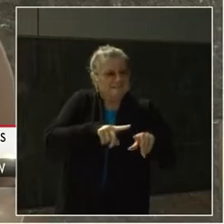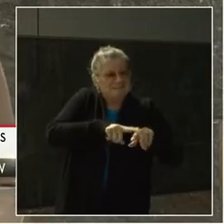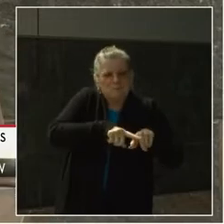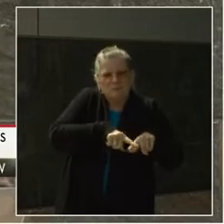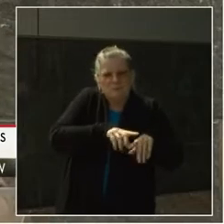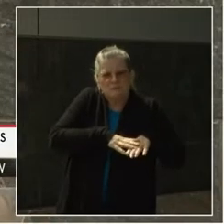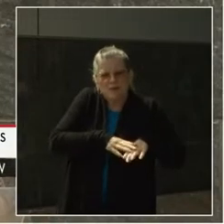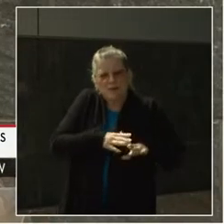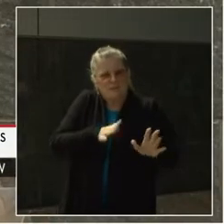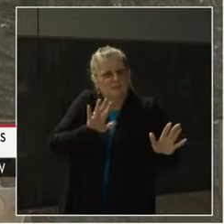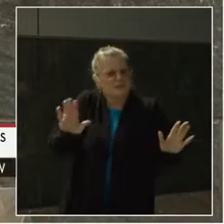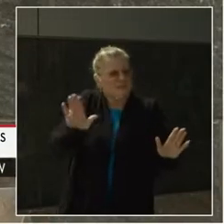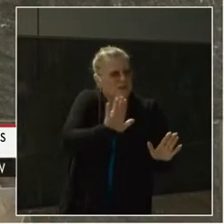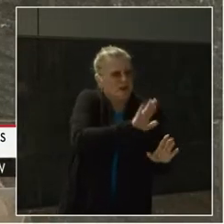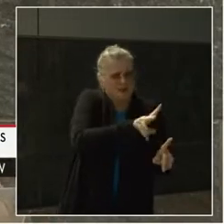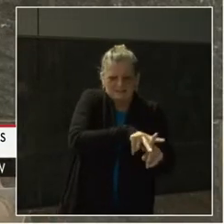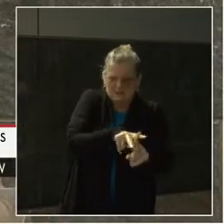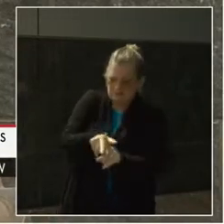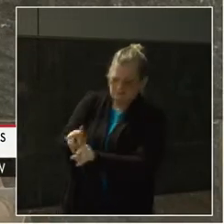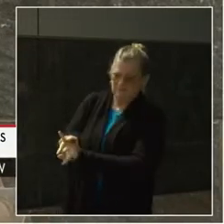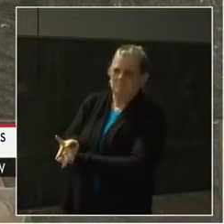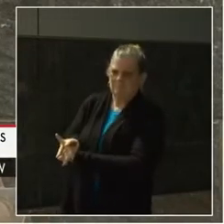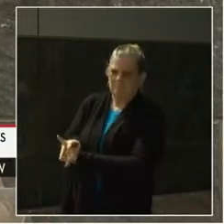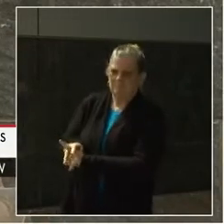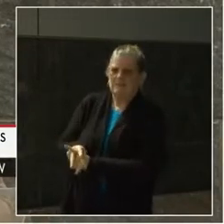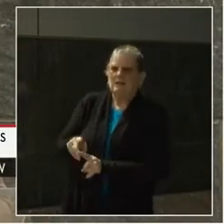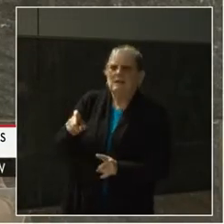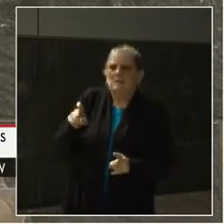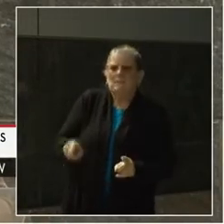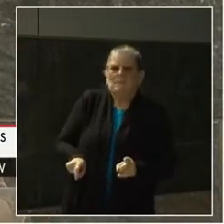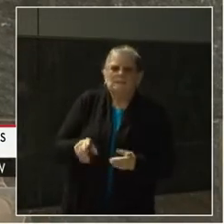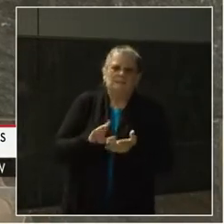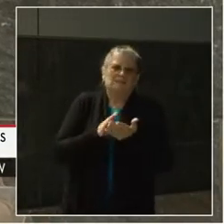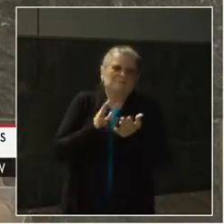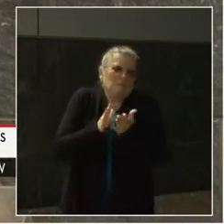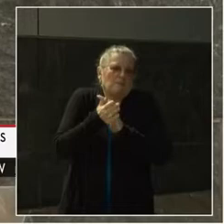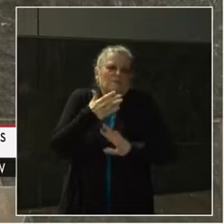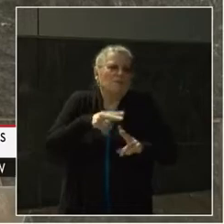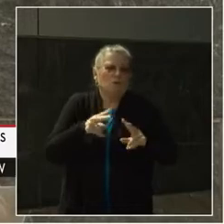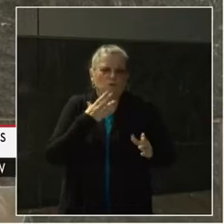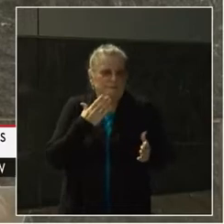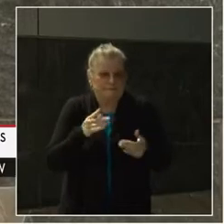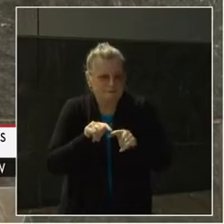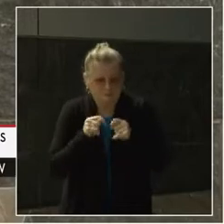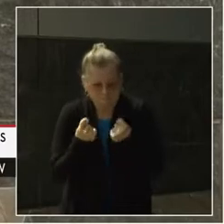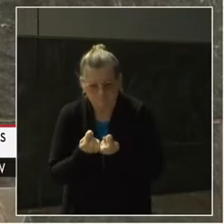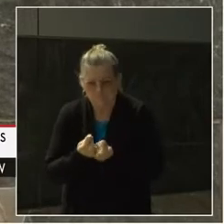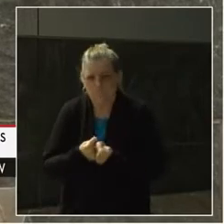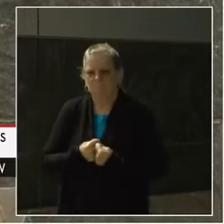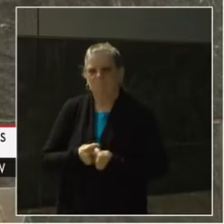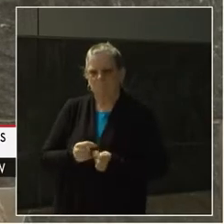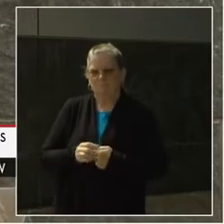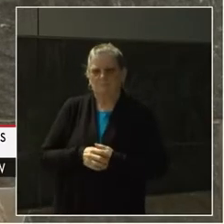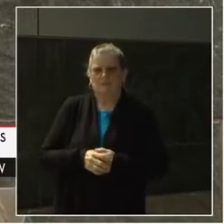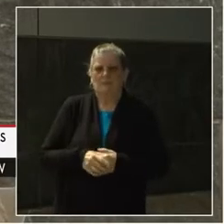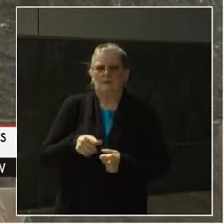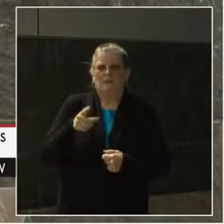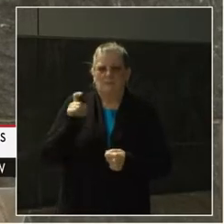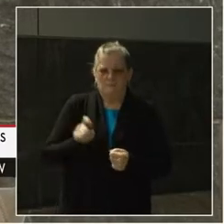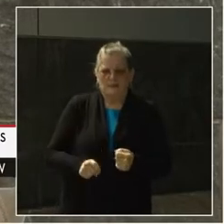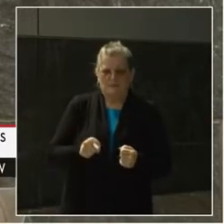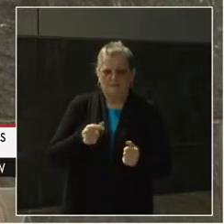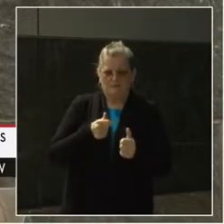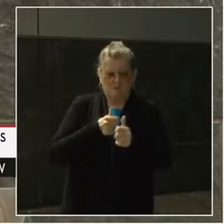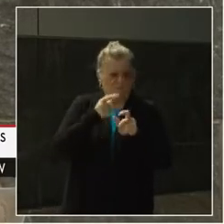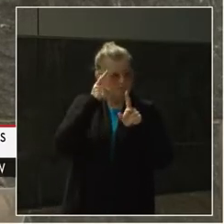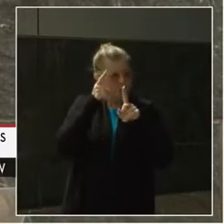they have to be good teammates, and they have to advance the mission of their employers. And